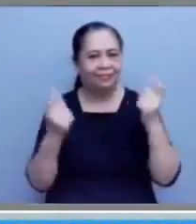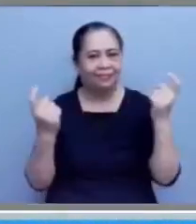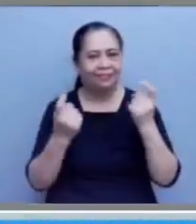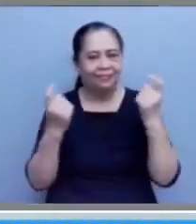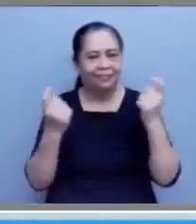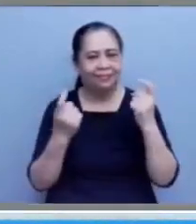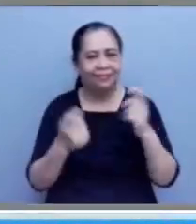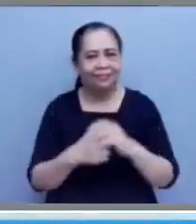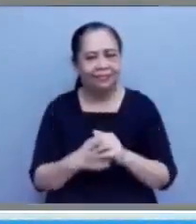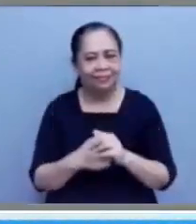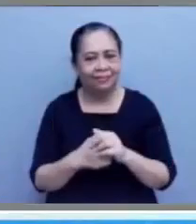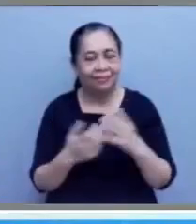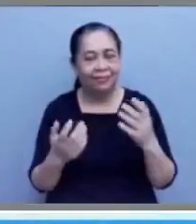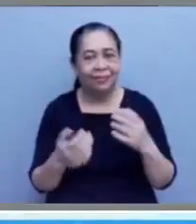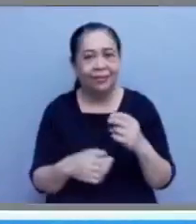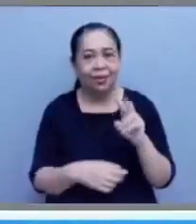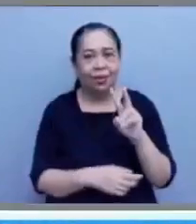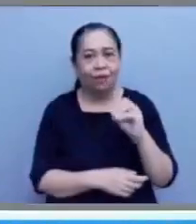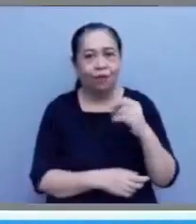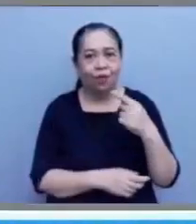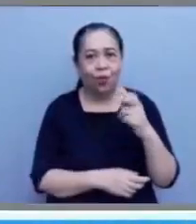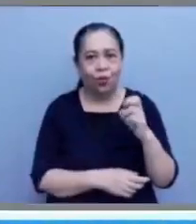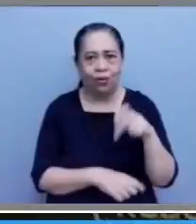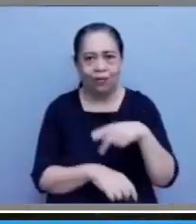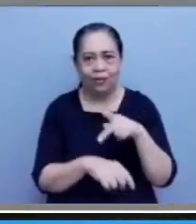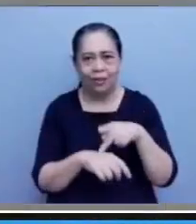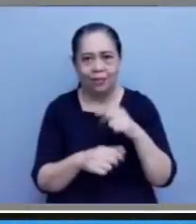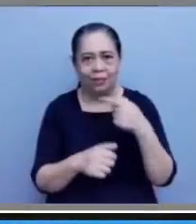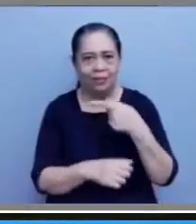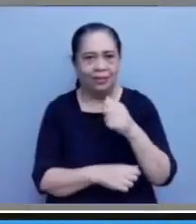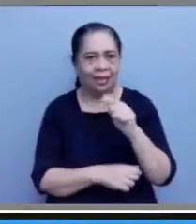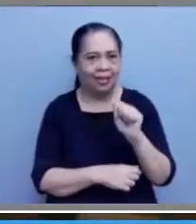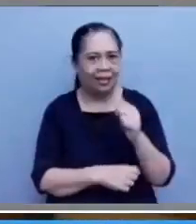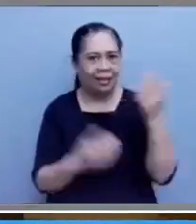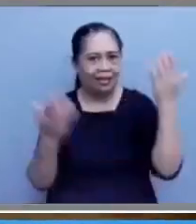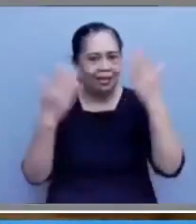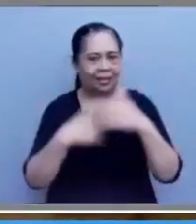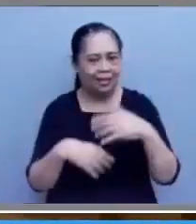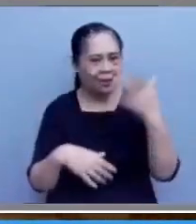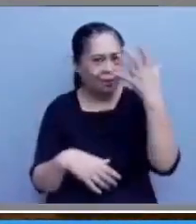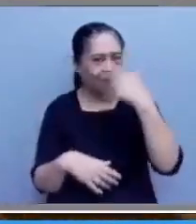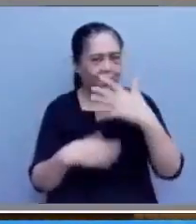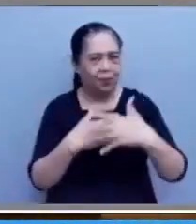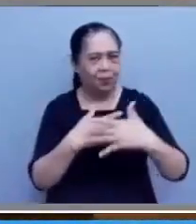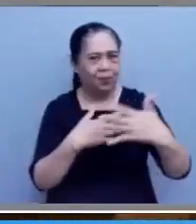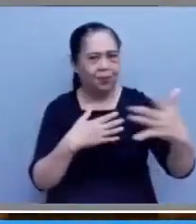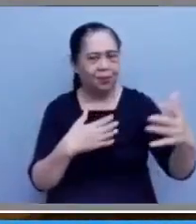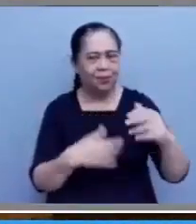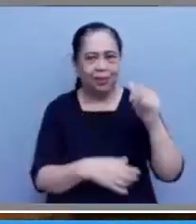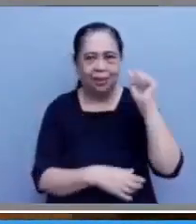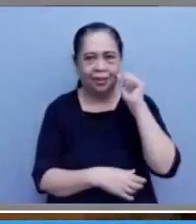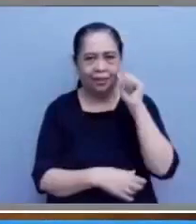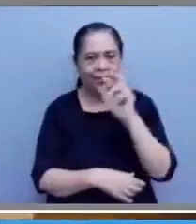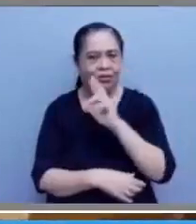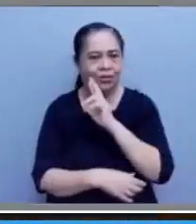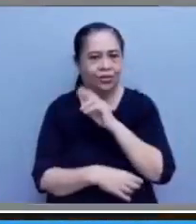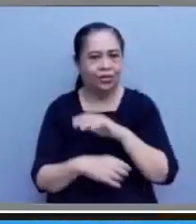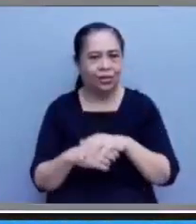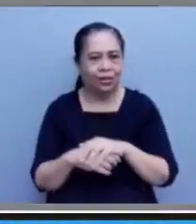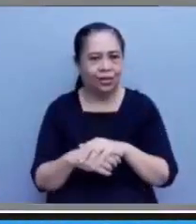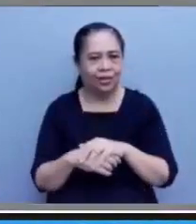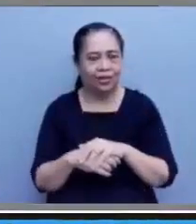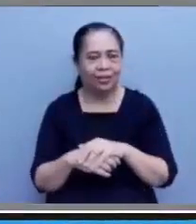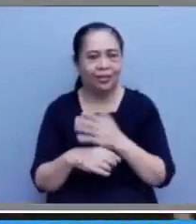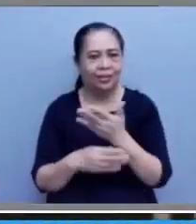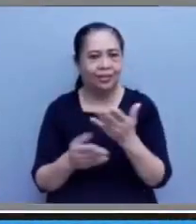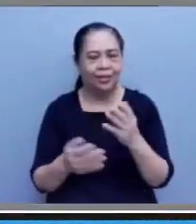Philippines Gala Night. Stunning sa kanilang OOTD sina Asia's multimedia star Alden Richards, Love Before Sunrise star Bea